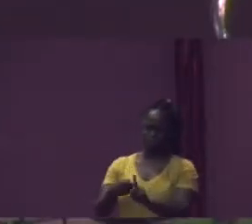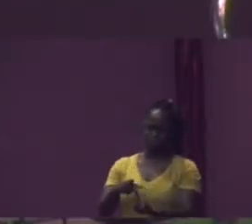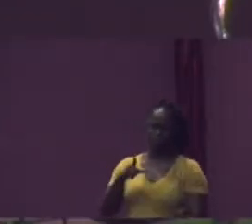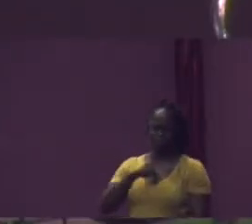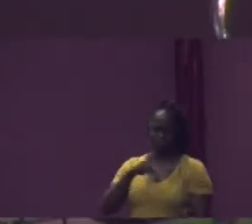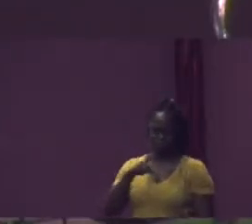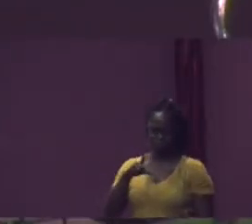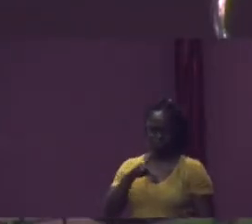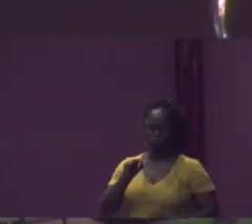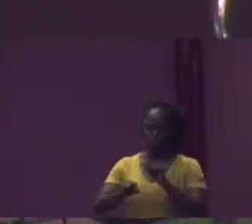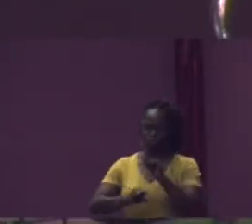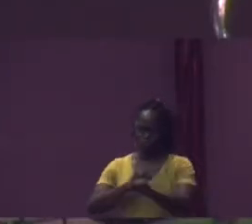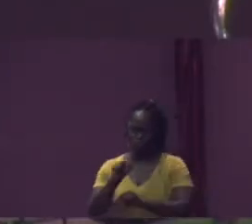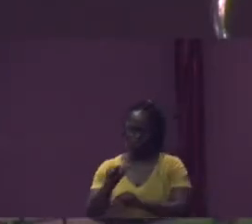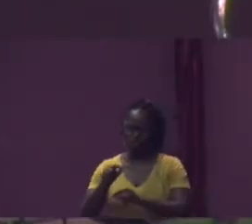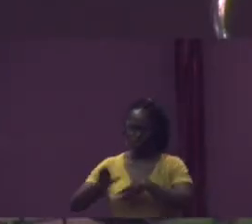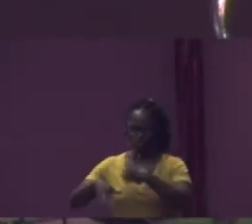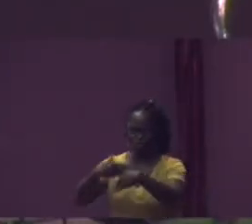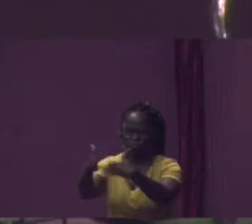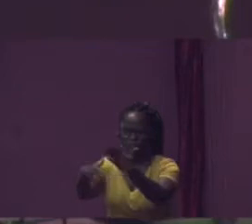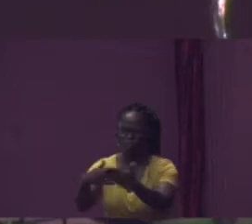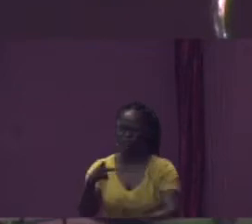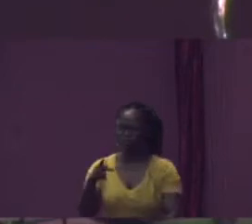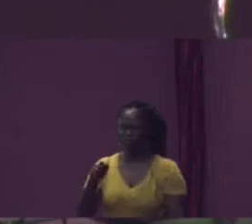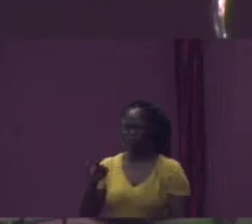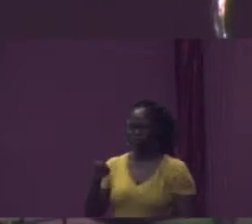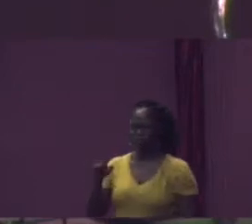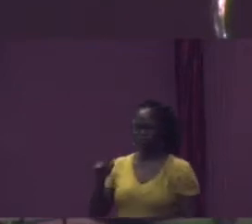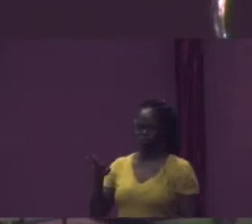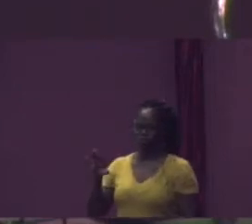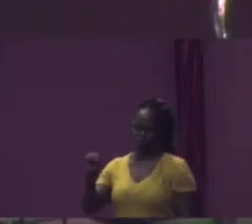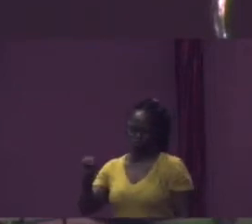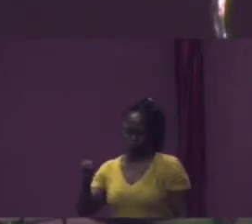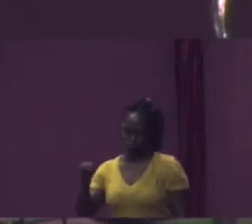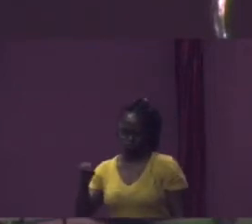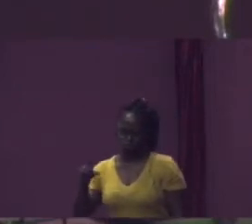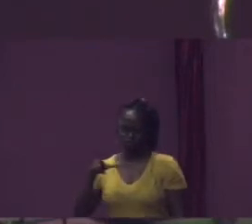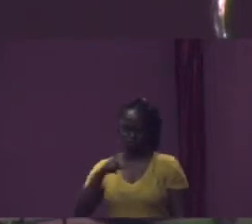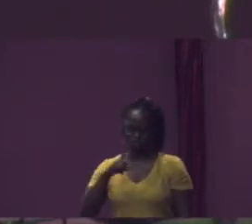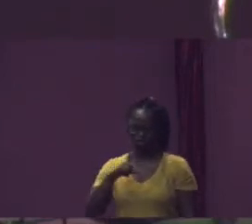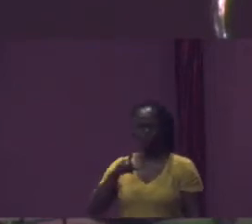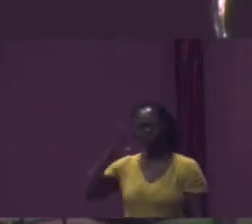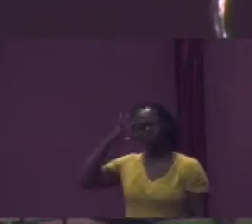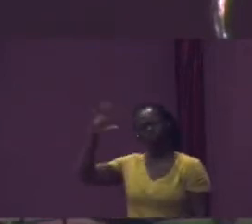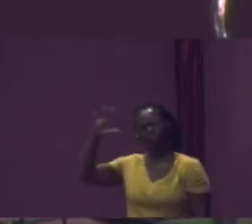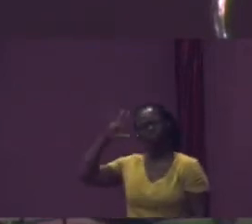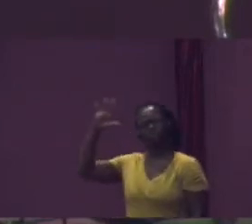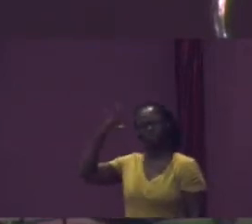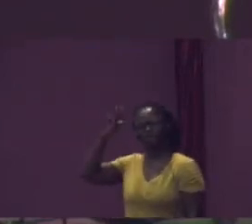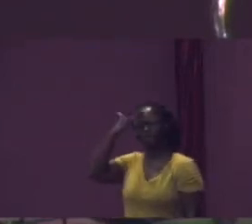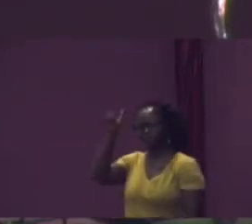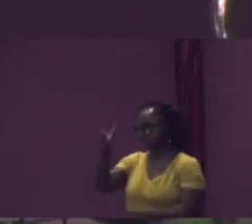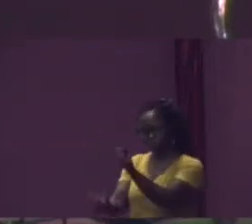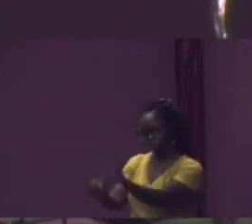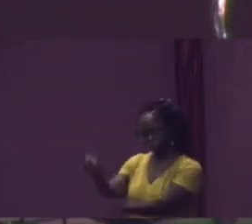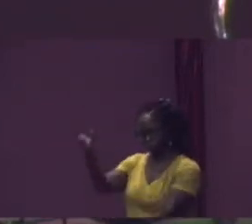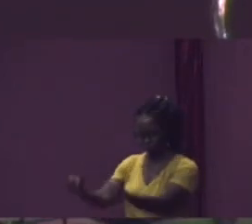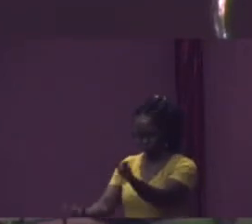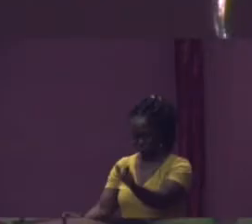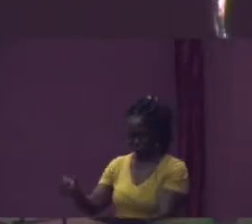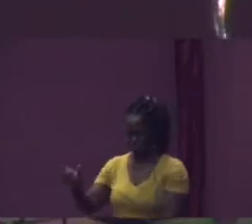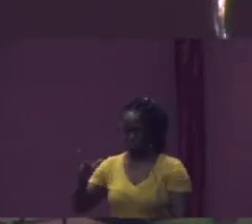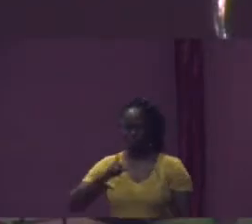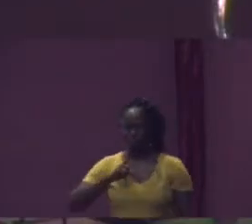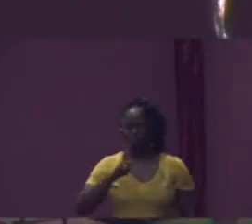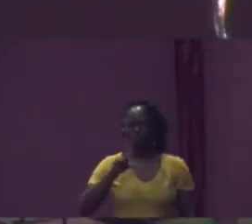pathological process. Along these lines, more experts were in demand to cover the different medical subfields such as